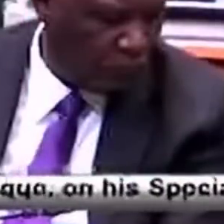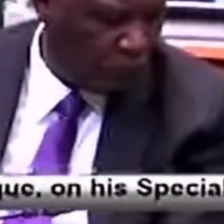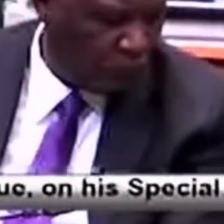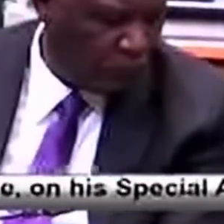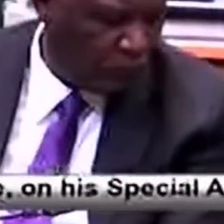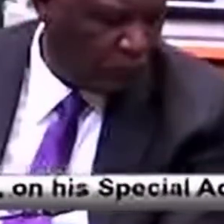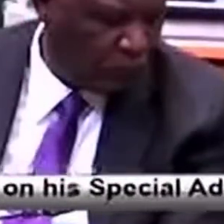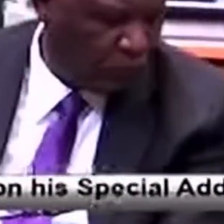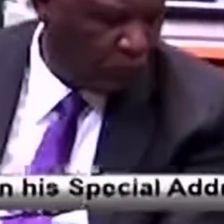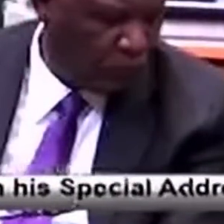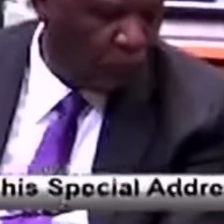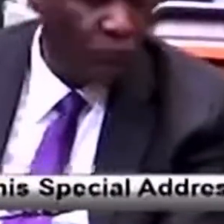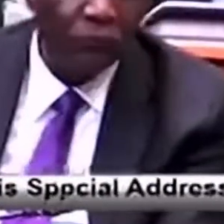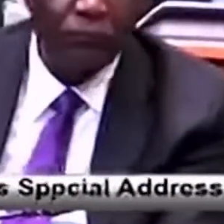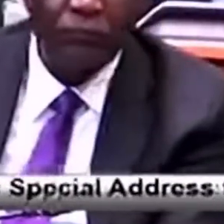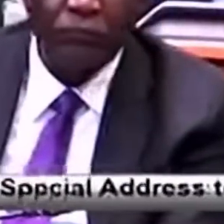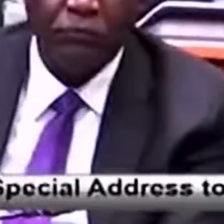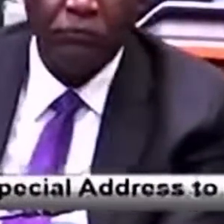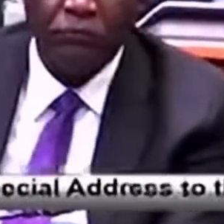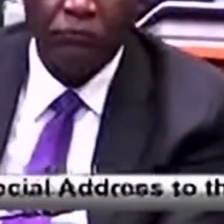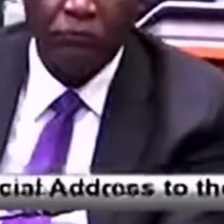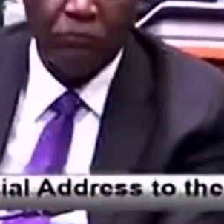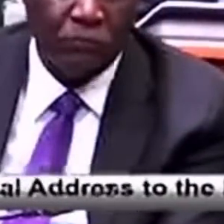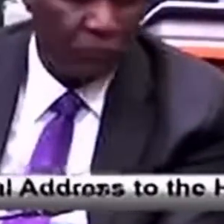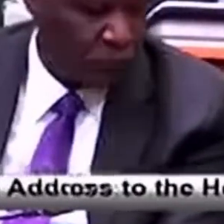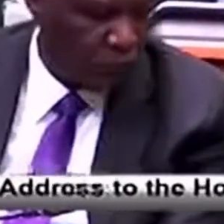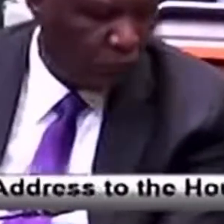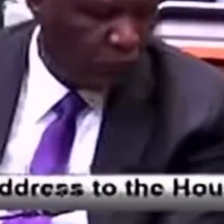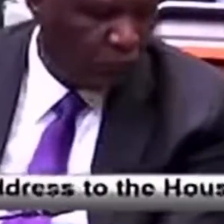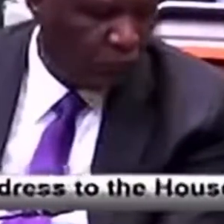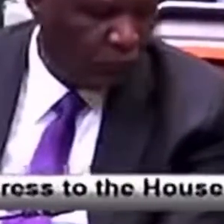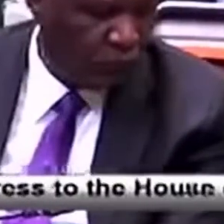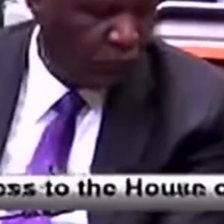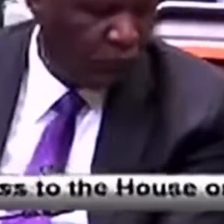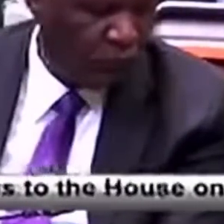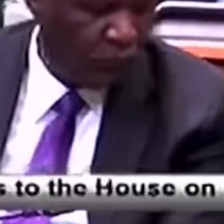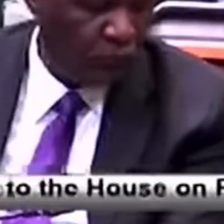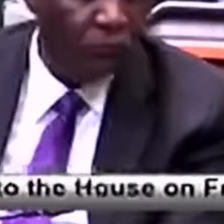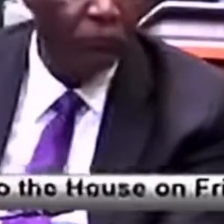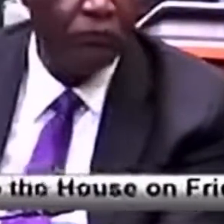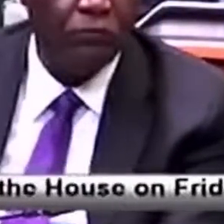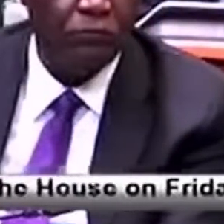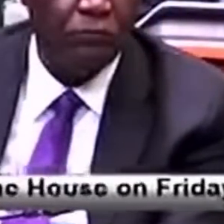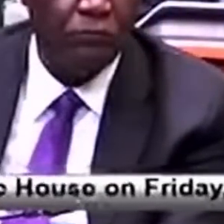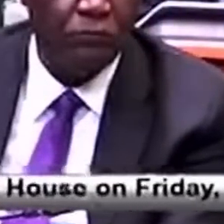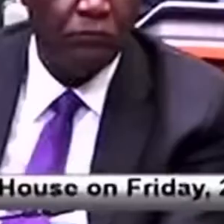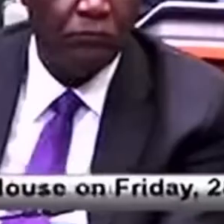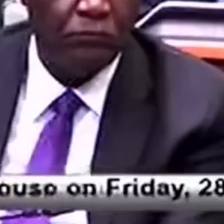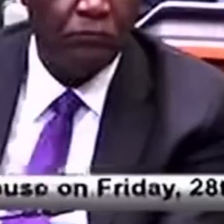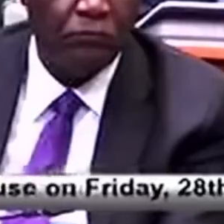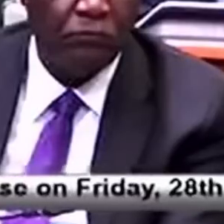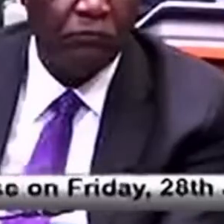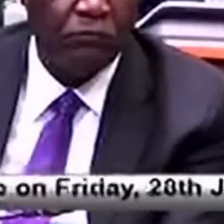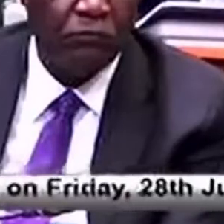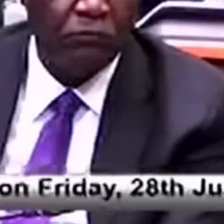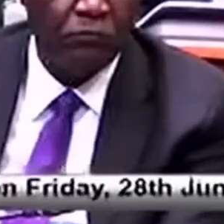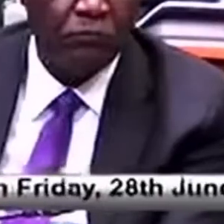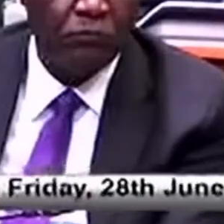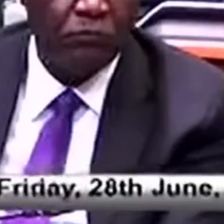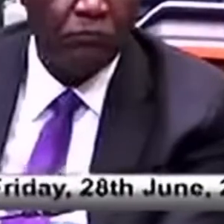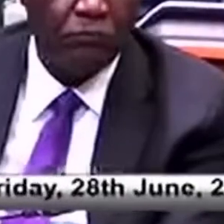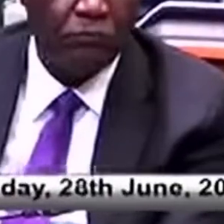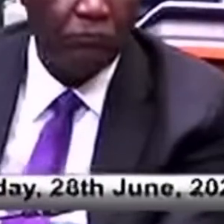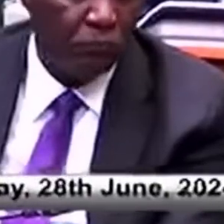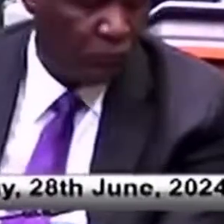Madam, my thought was a little detracted, but I'll come back to the issue that I forgot. When